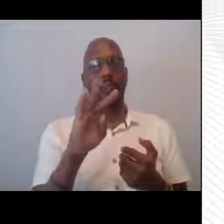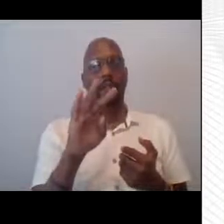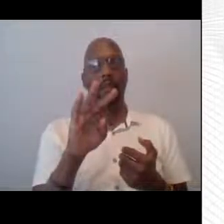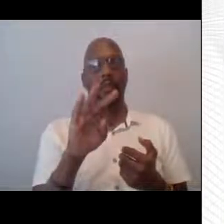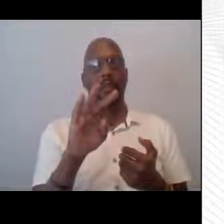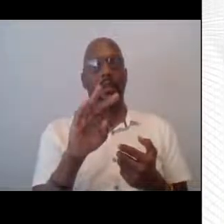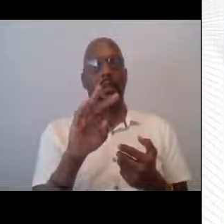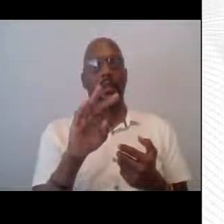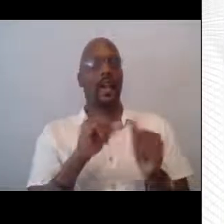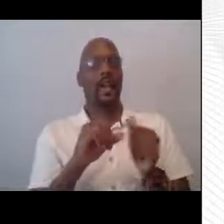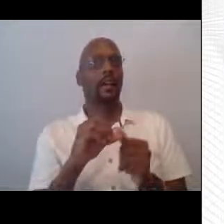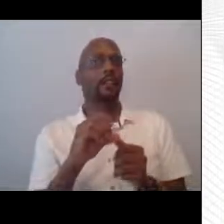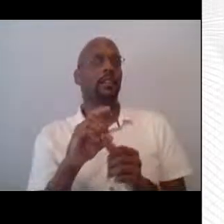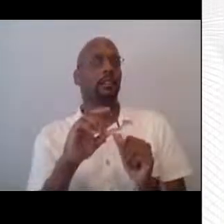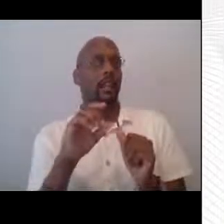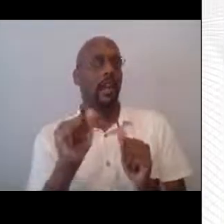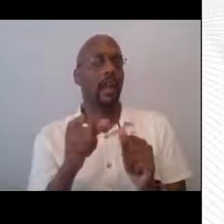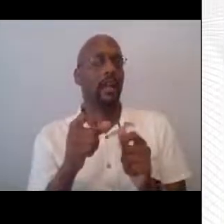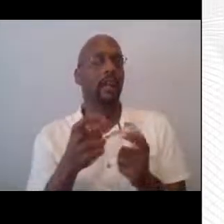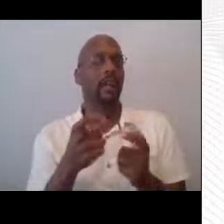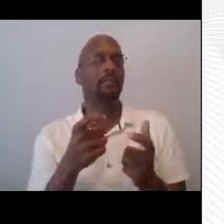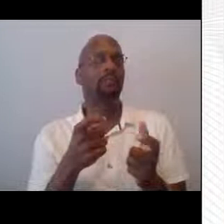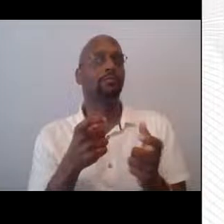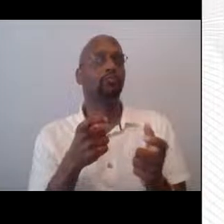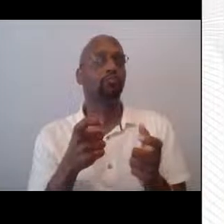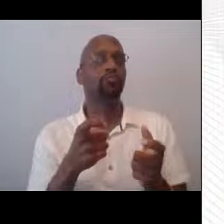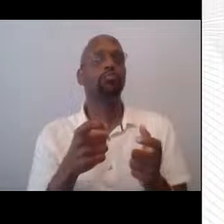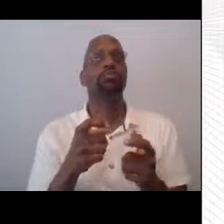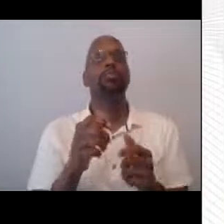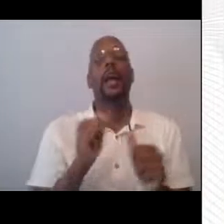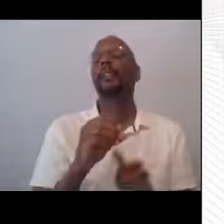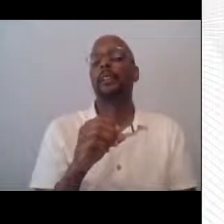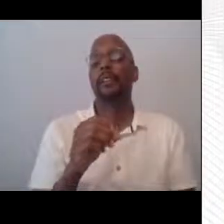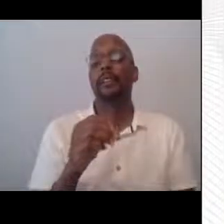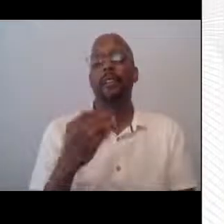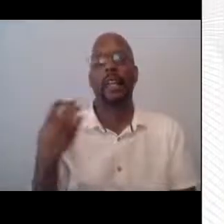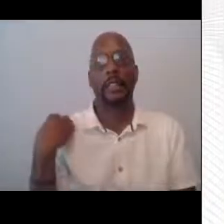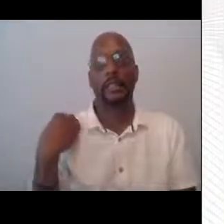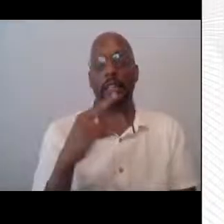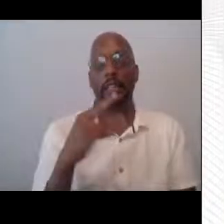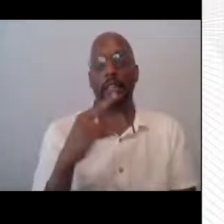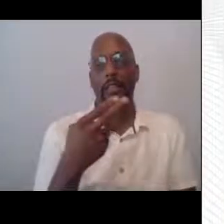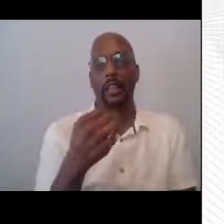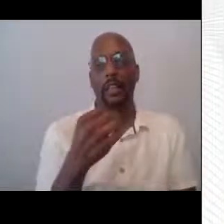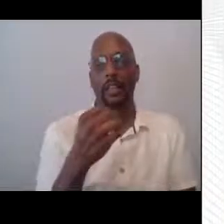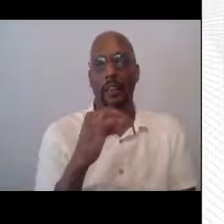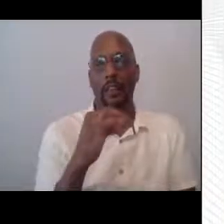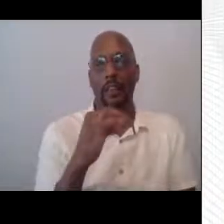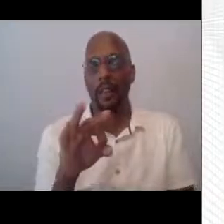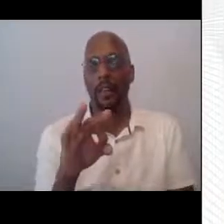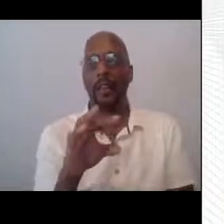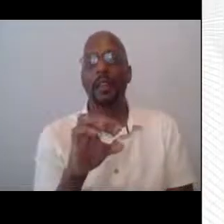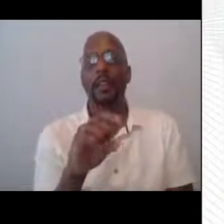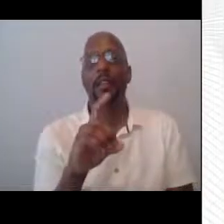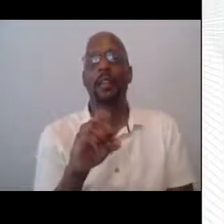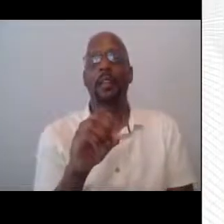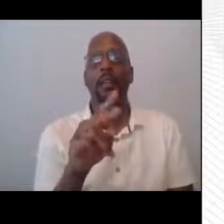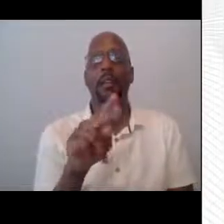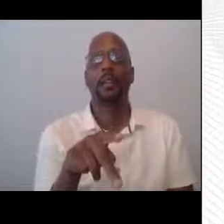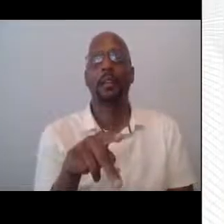8 director, deputy division chief for structural design, and deputy director of